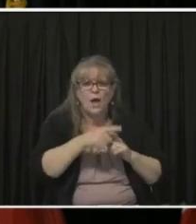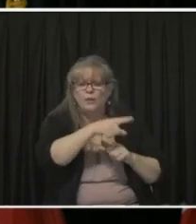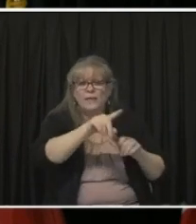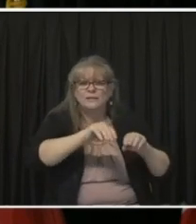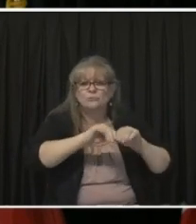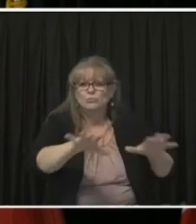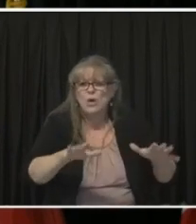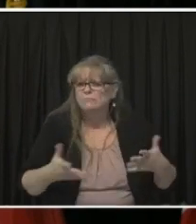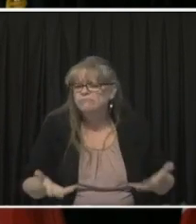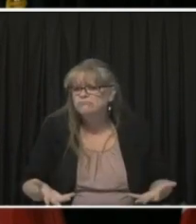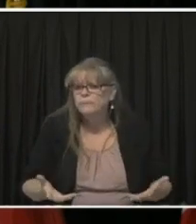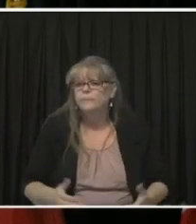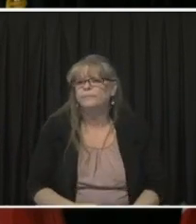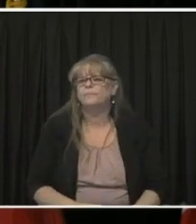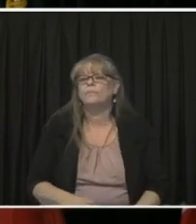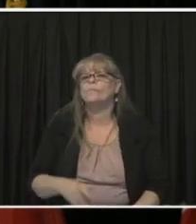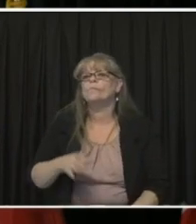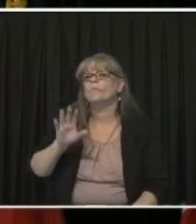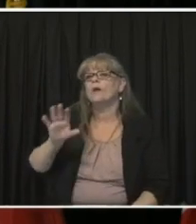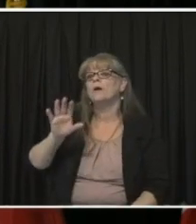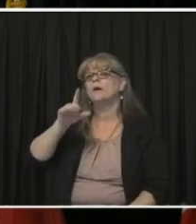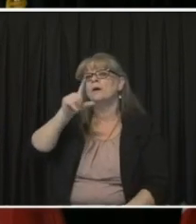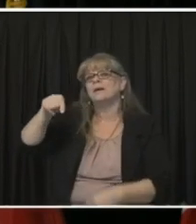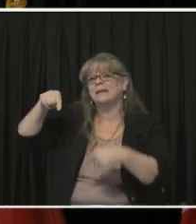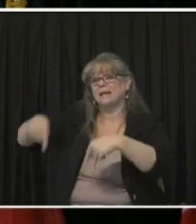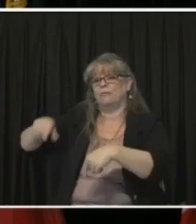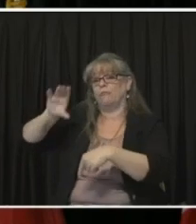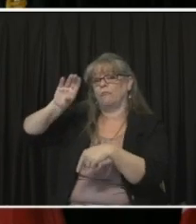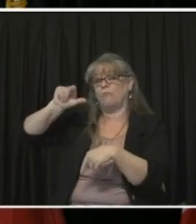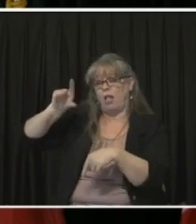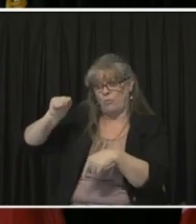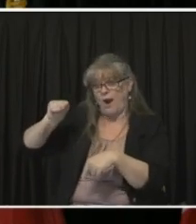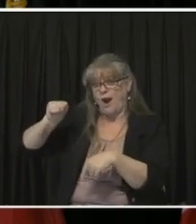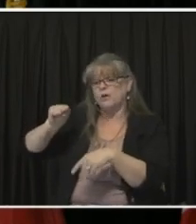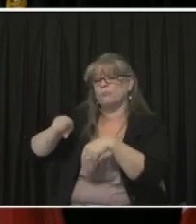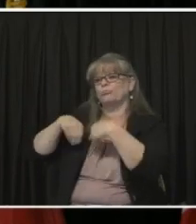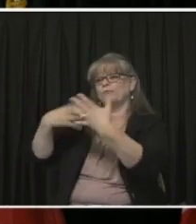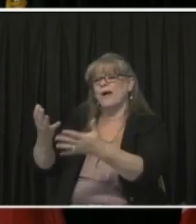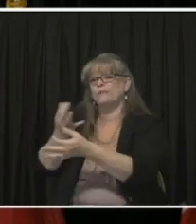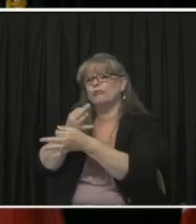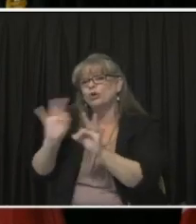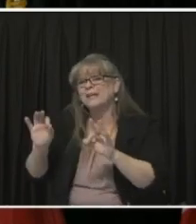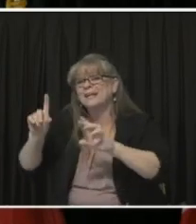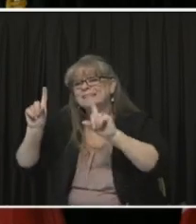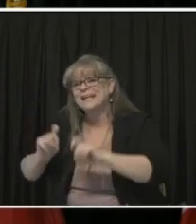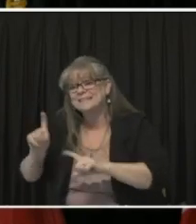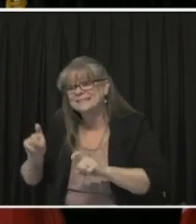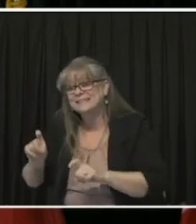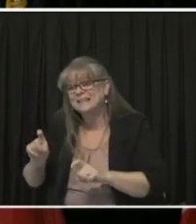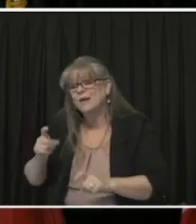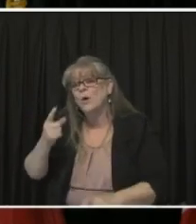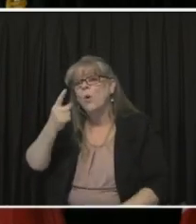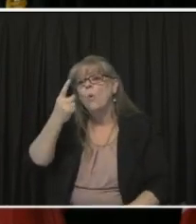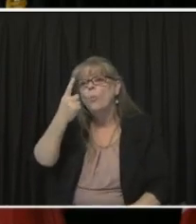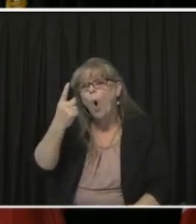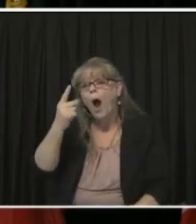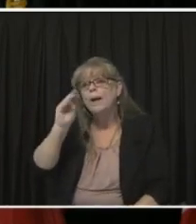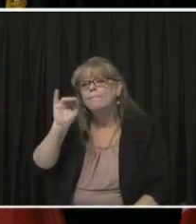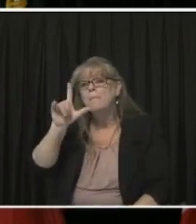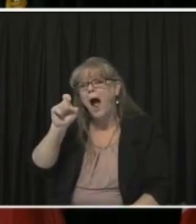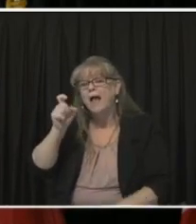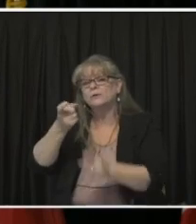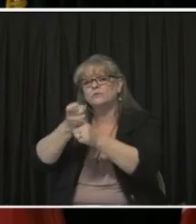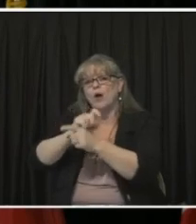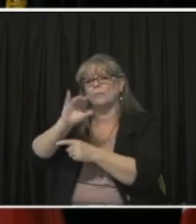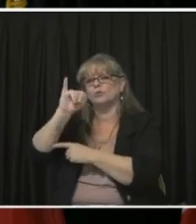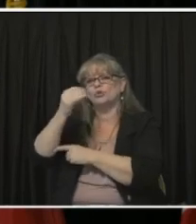Colorado, provided free testing just a mile from the plant at a park in Greeley. Well over 1,000 people got tested there. It